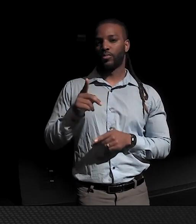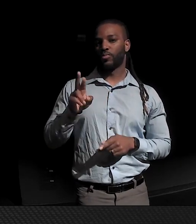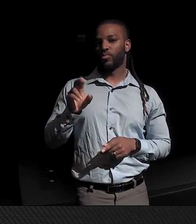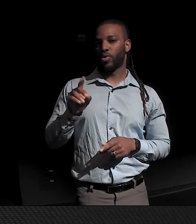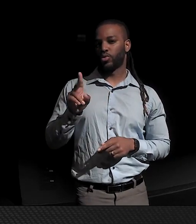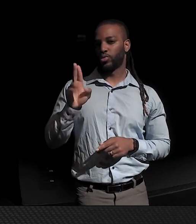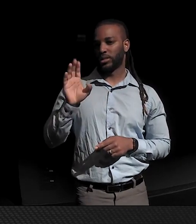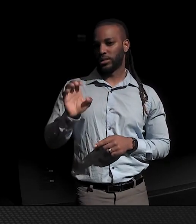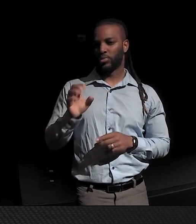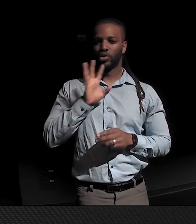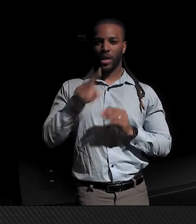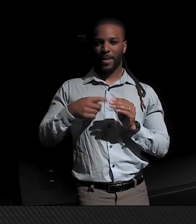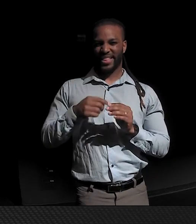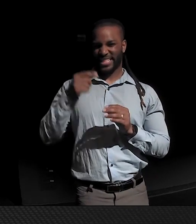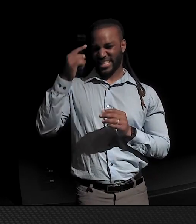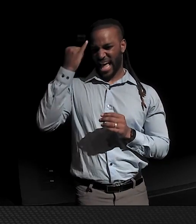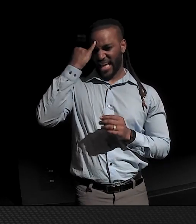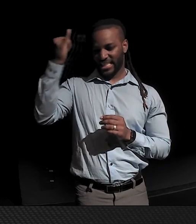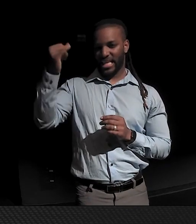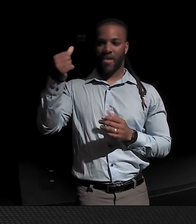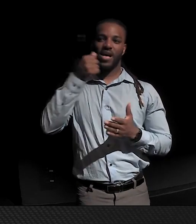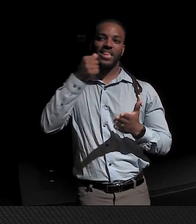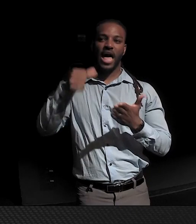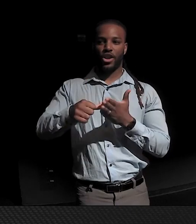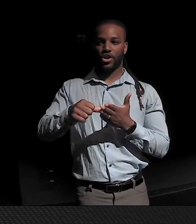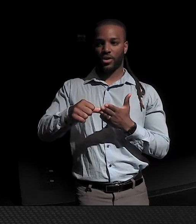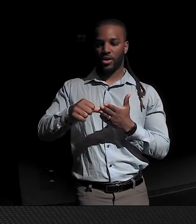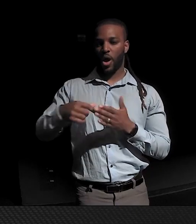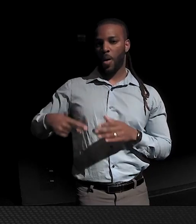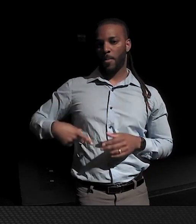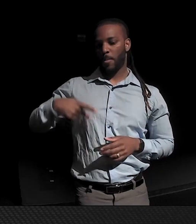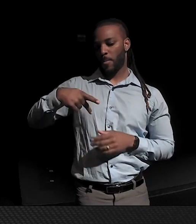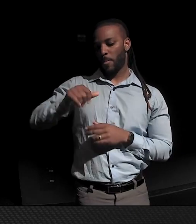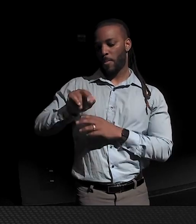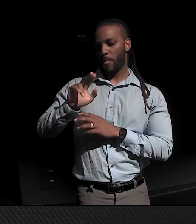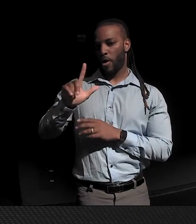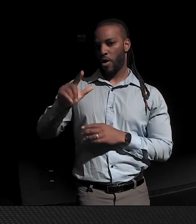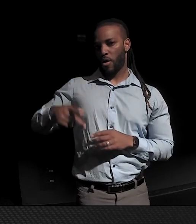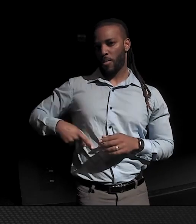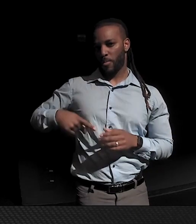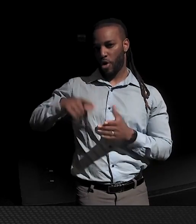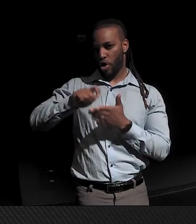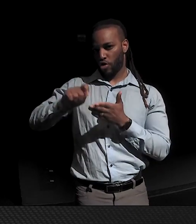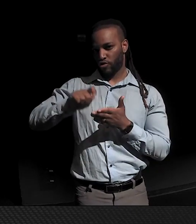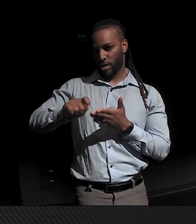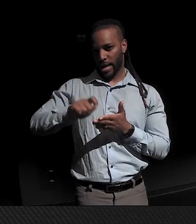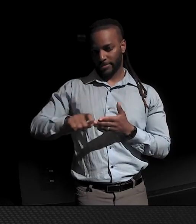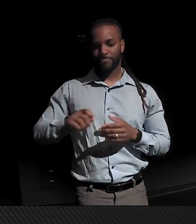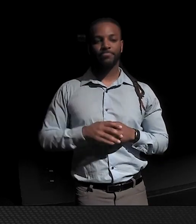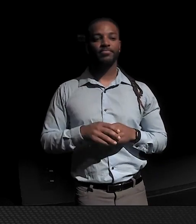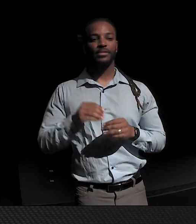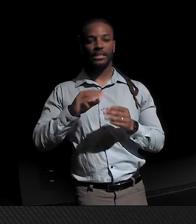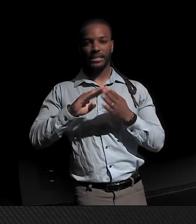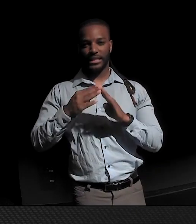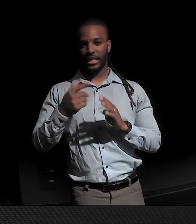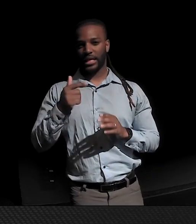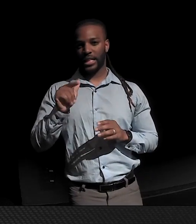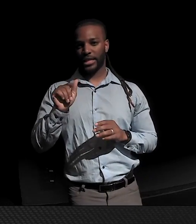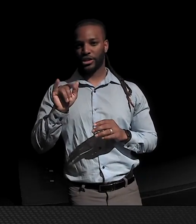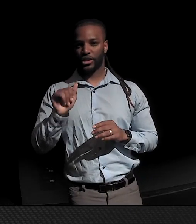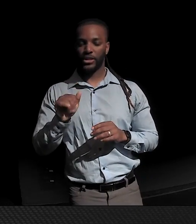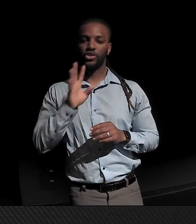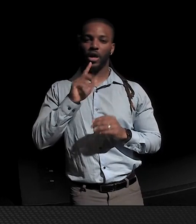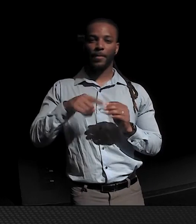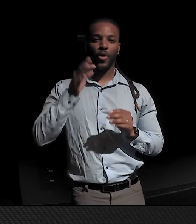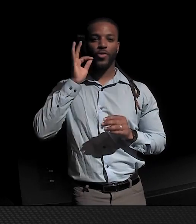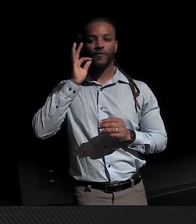about this idea of a letter that Paul writes to this group of people in a city called Galatia. And he talks about this idea of the fruit of